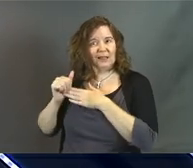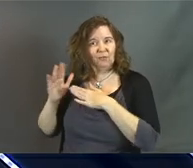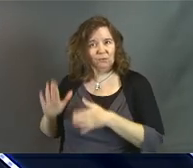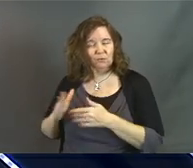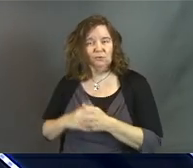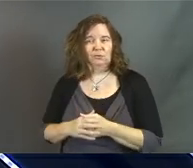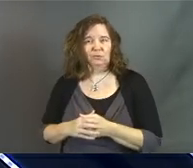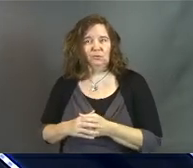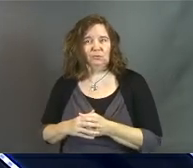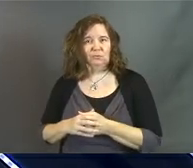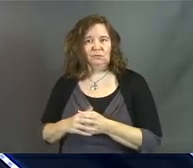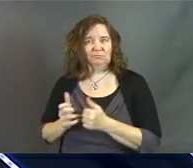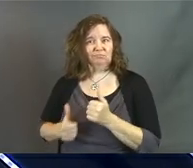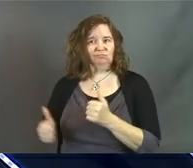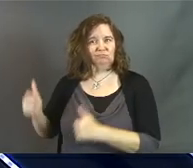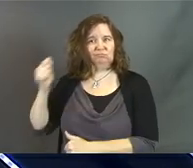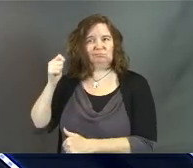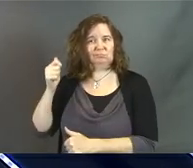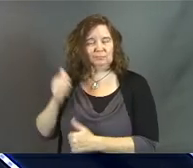leaders, patriarchs.